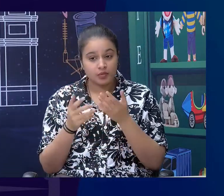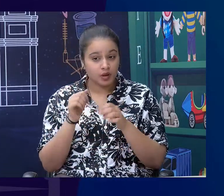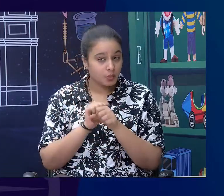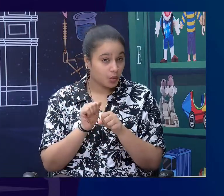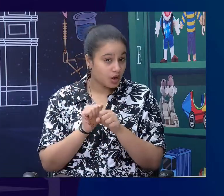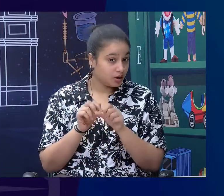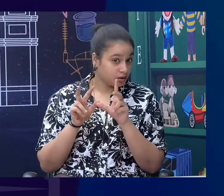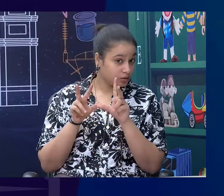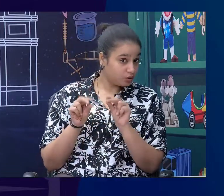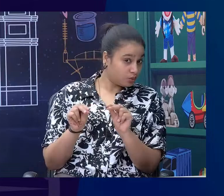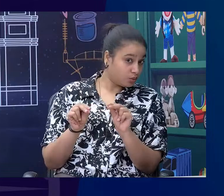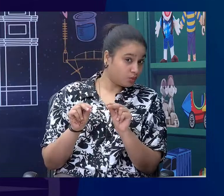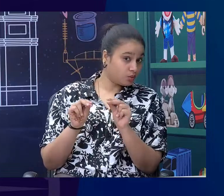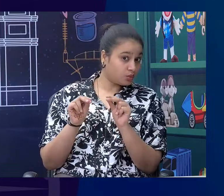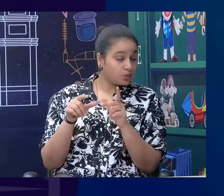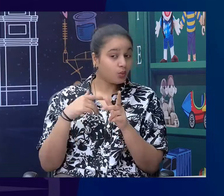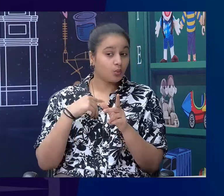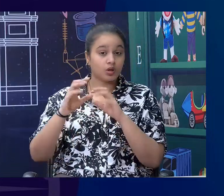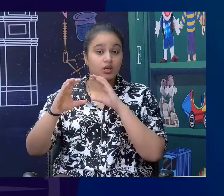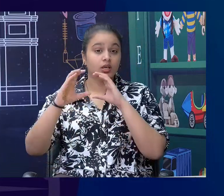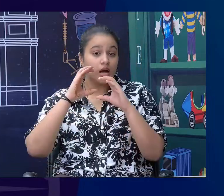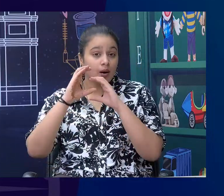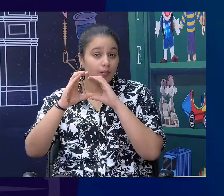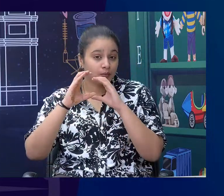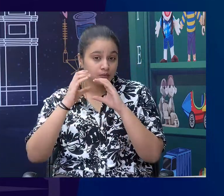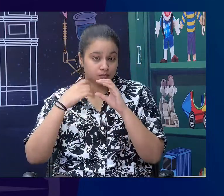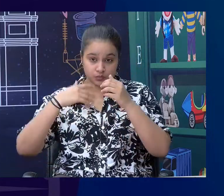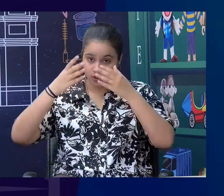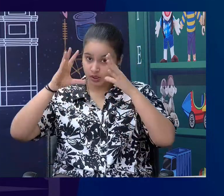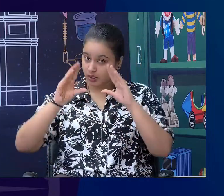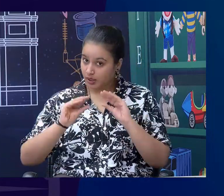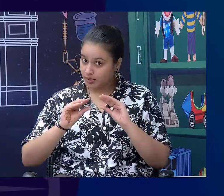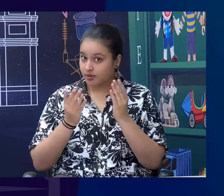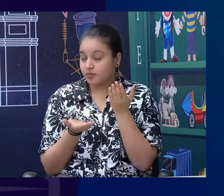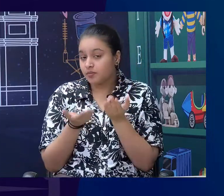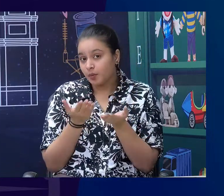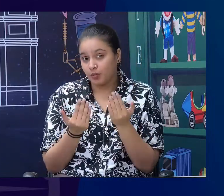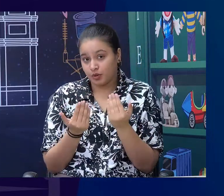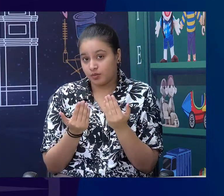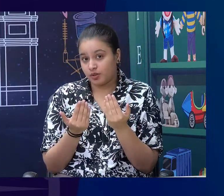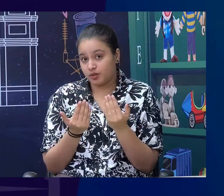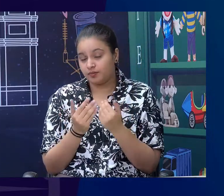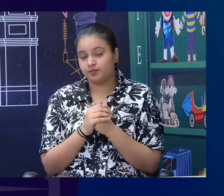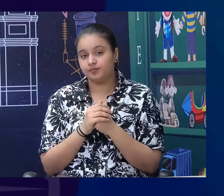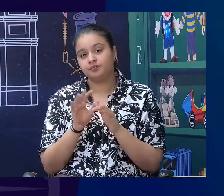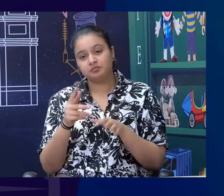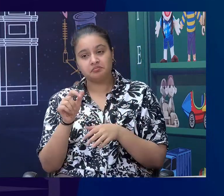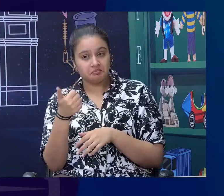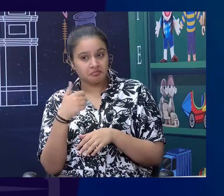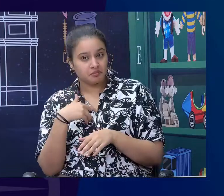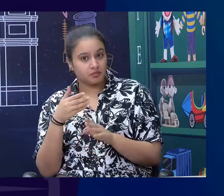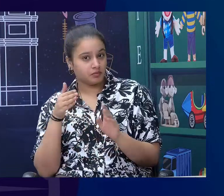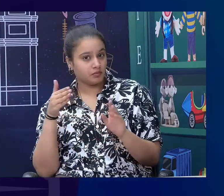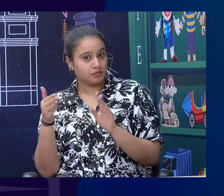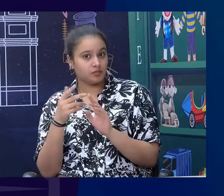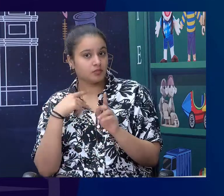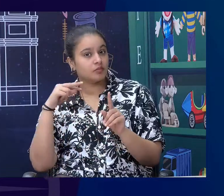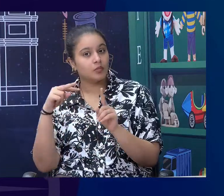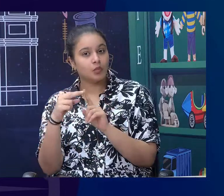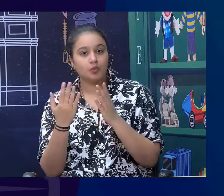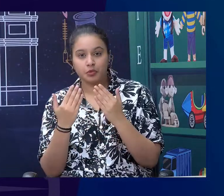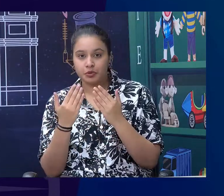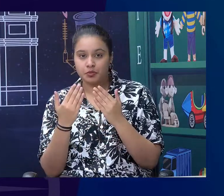work and nobody was able to communicate with him properly? Is that possible? Of course, that can be another side of the coin. Why Right.